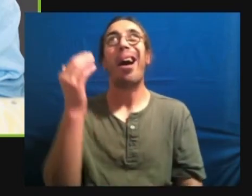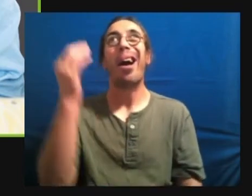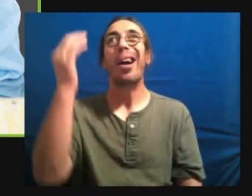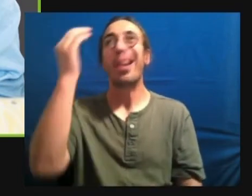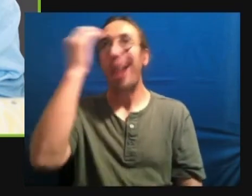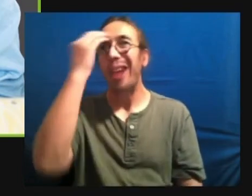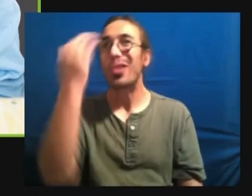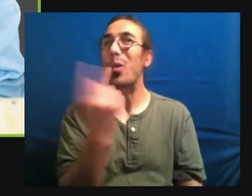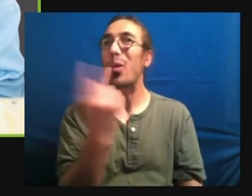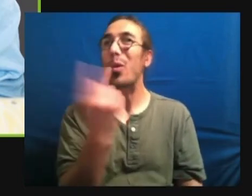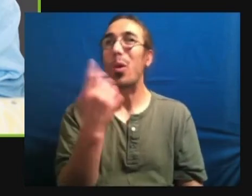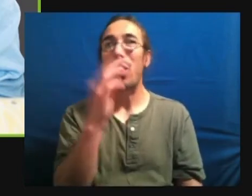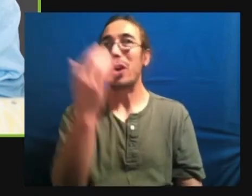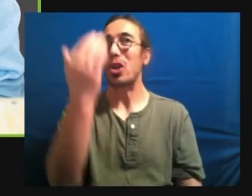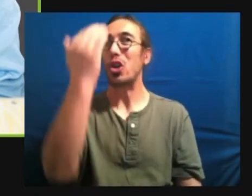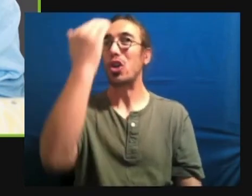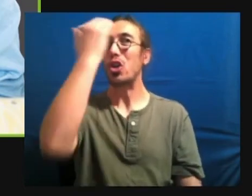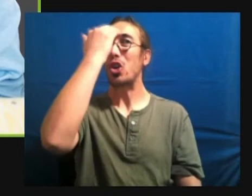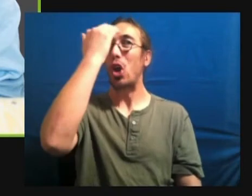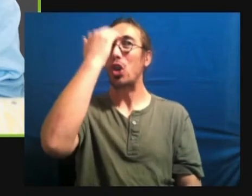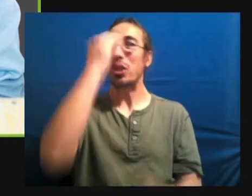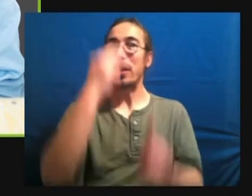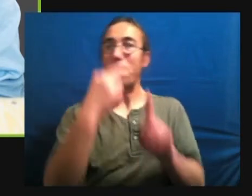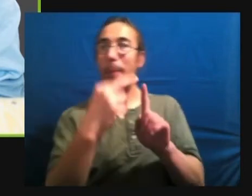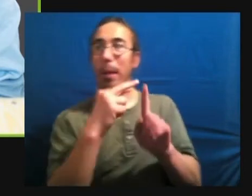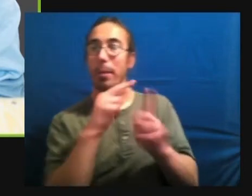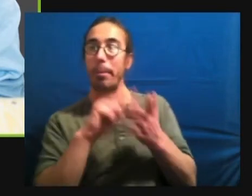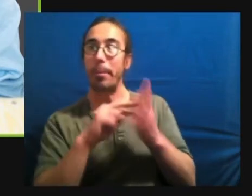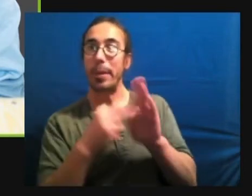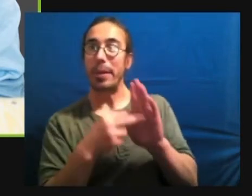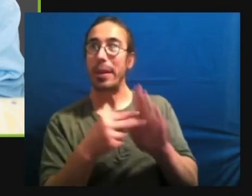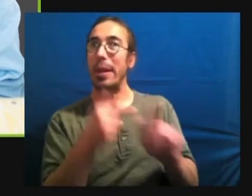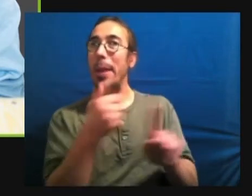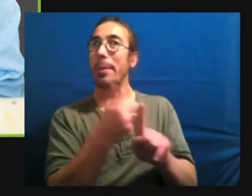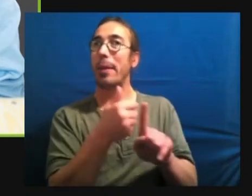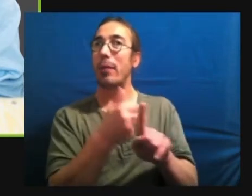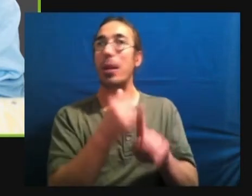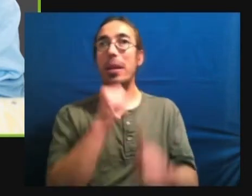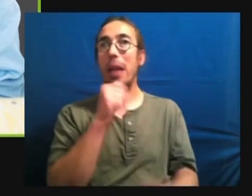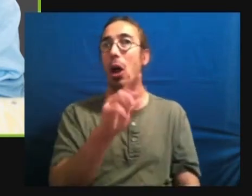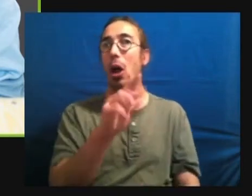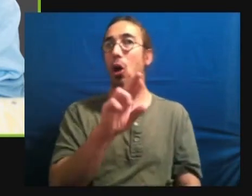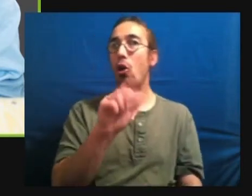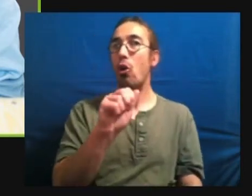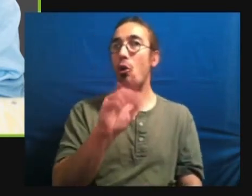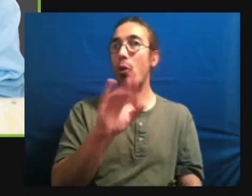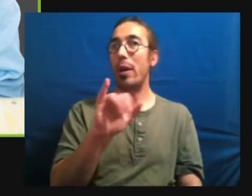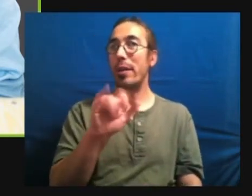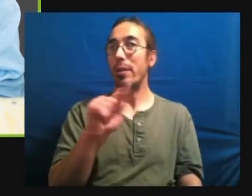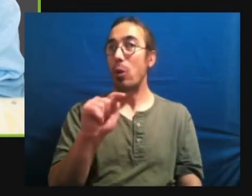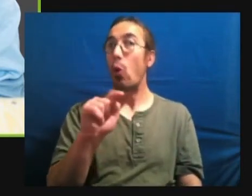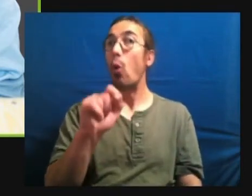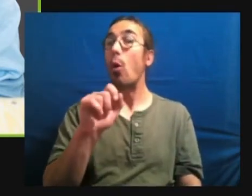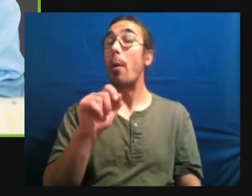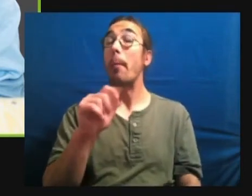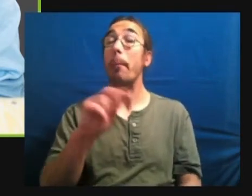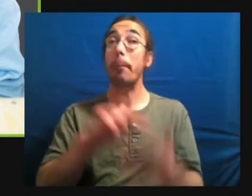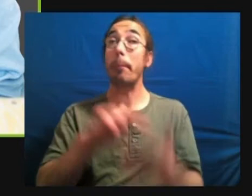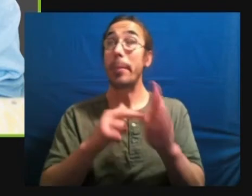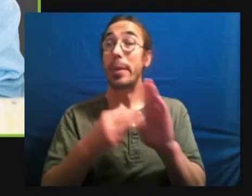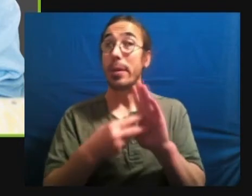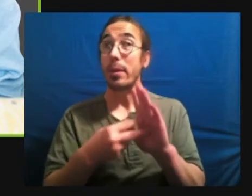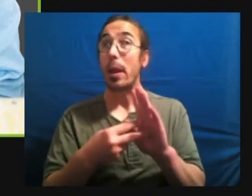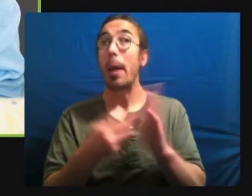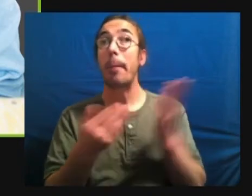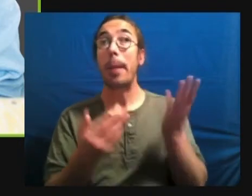bias, this doesn't mean that he's not racist. It means that he might not be aware of it, right?